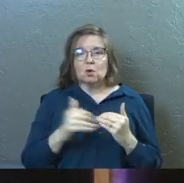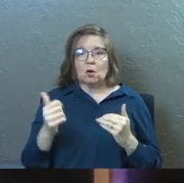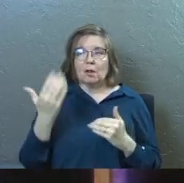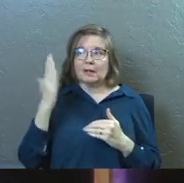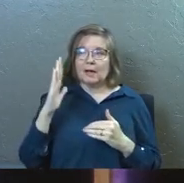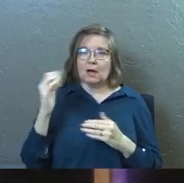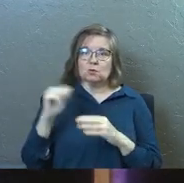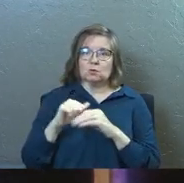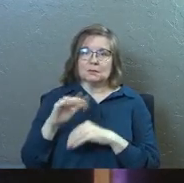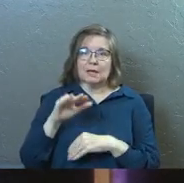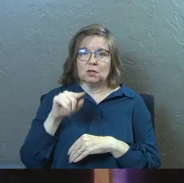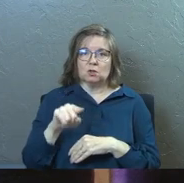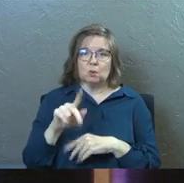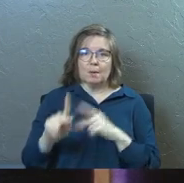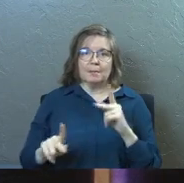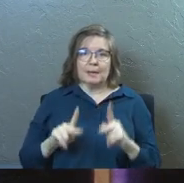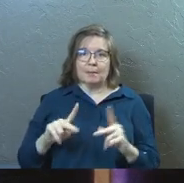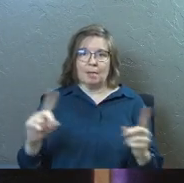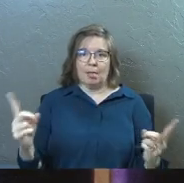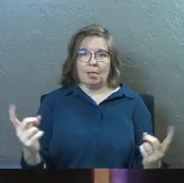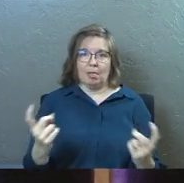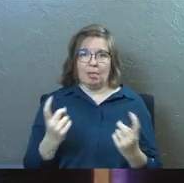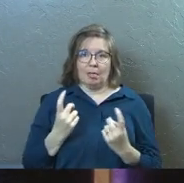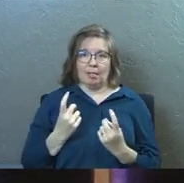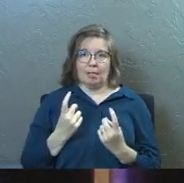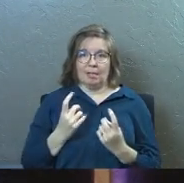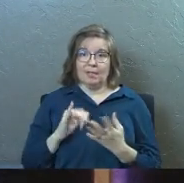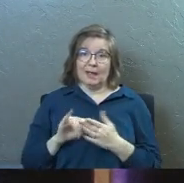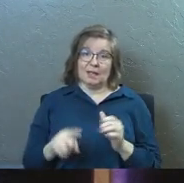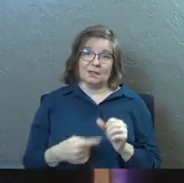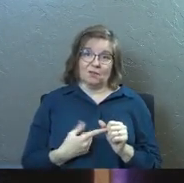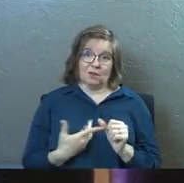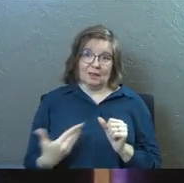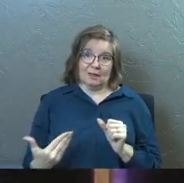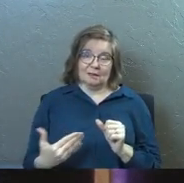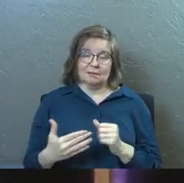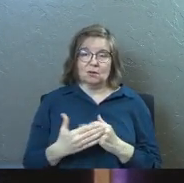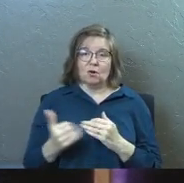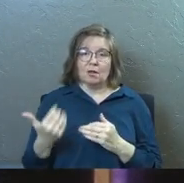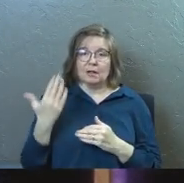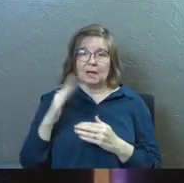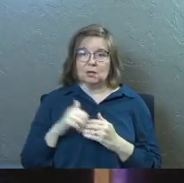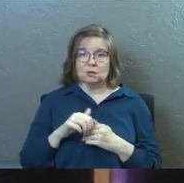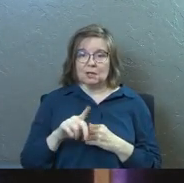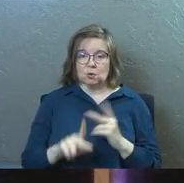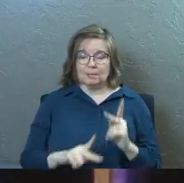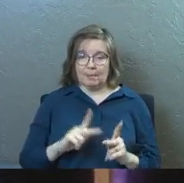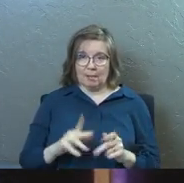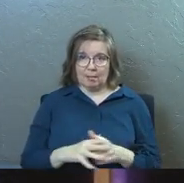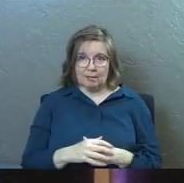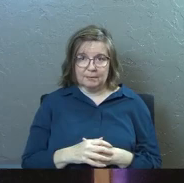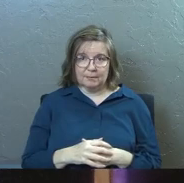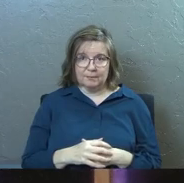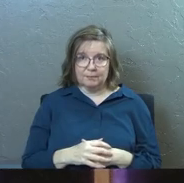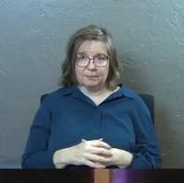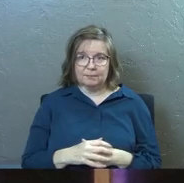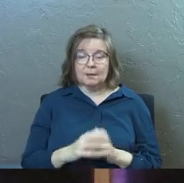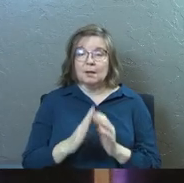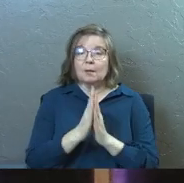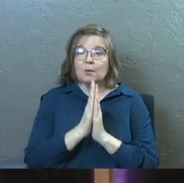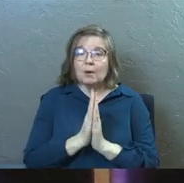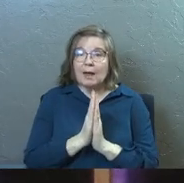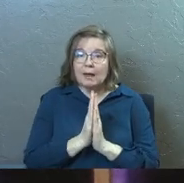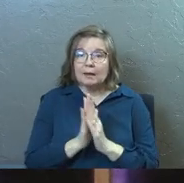on God to send you people. That's the first thing. Call on God to send you people.